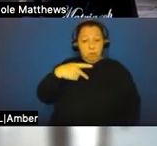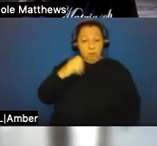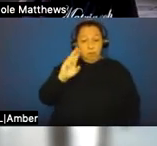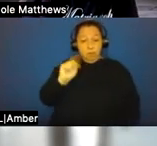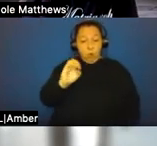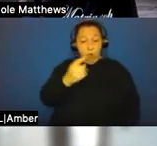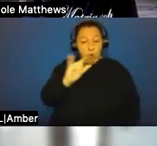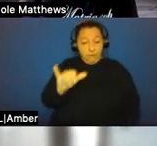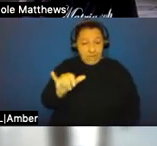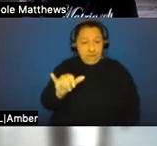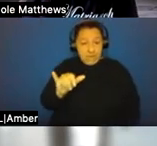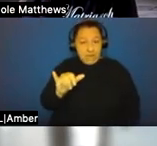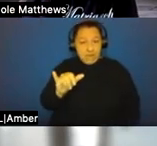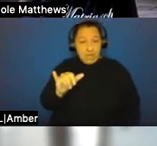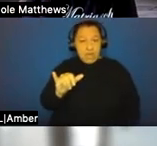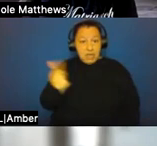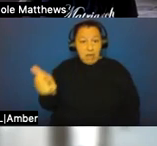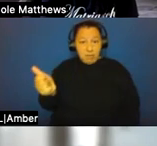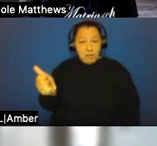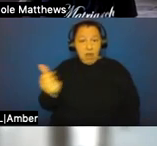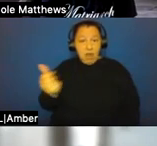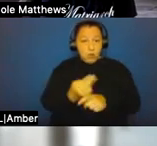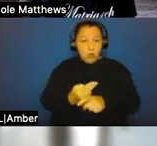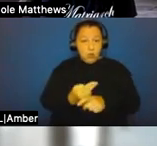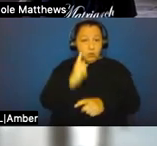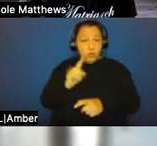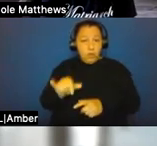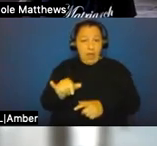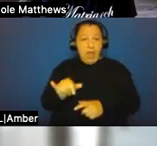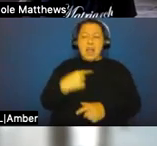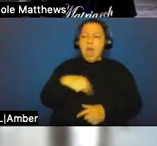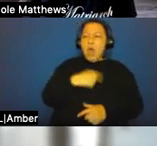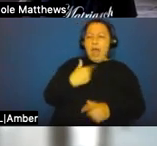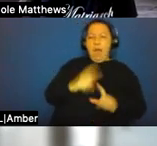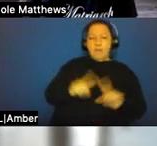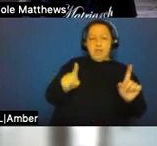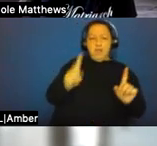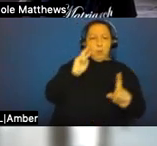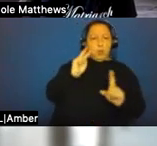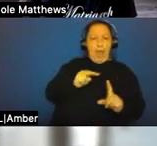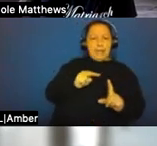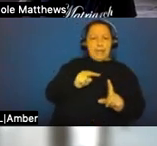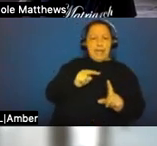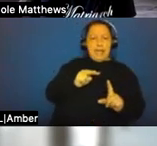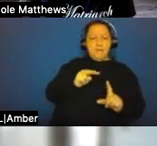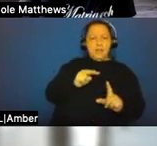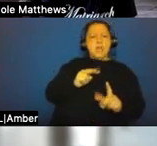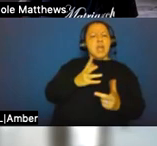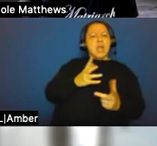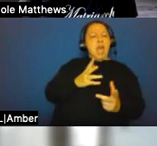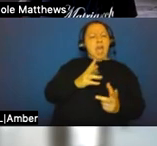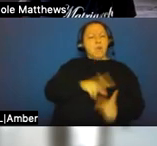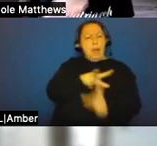about pornography, and we place them on that victim, they may not ever come back. Right, so we want to